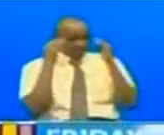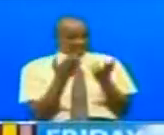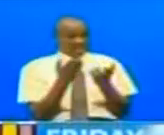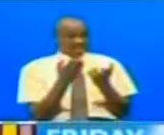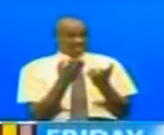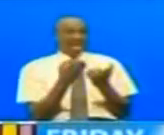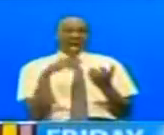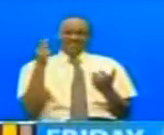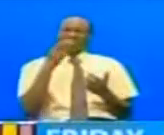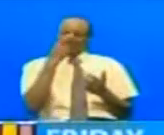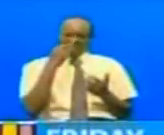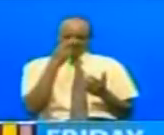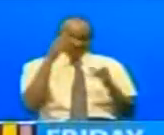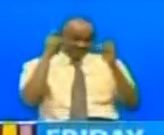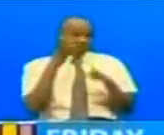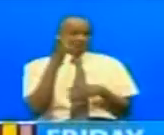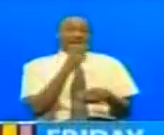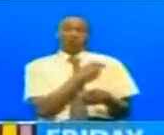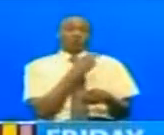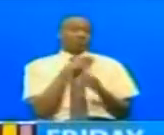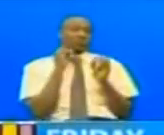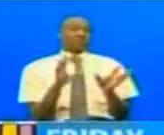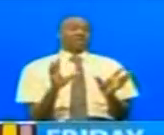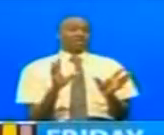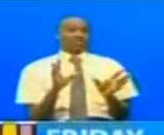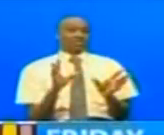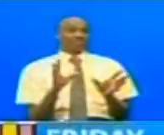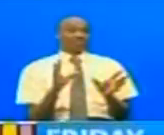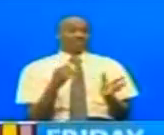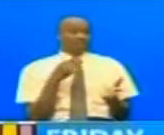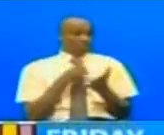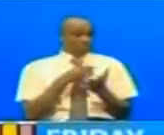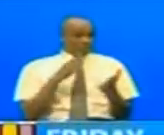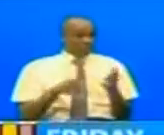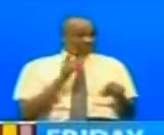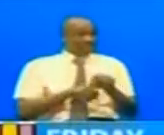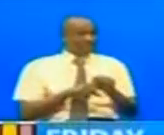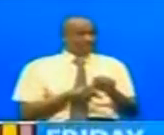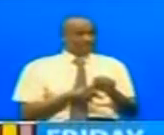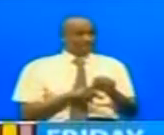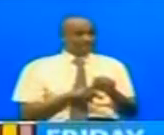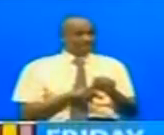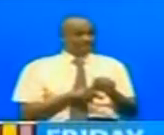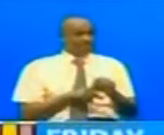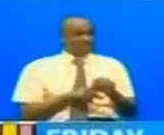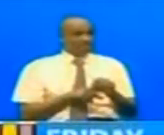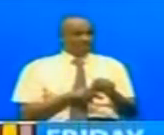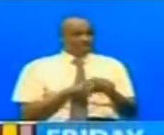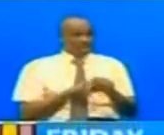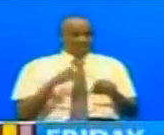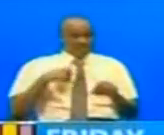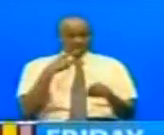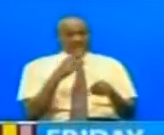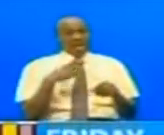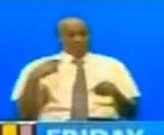some funny decisions were made without consultation, mm-hmm. including when people say that we are together,